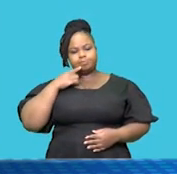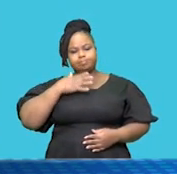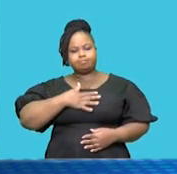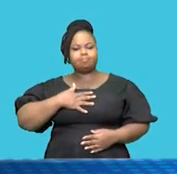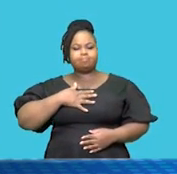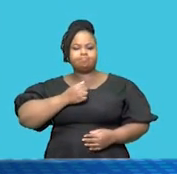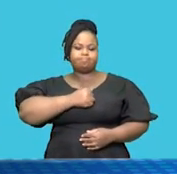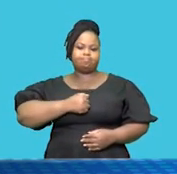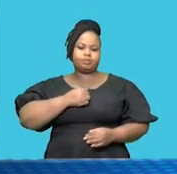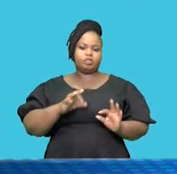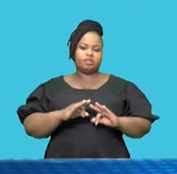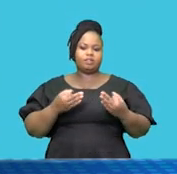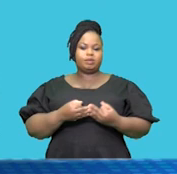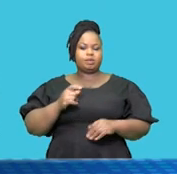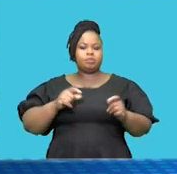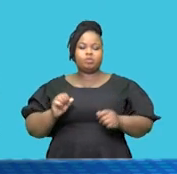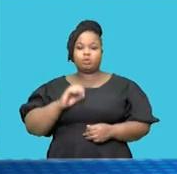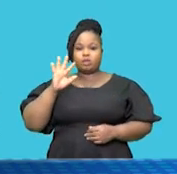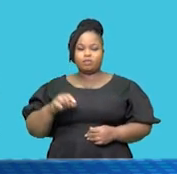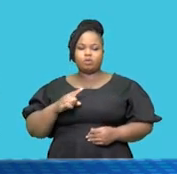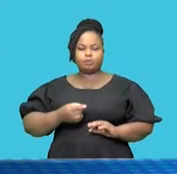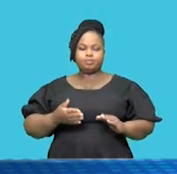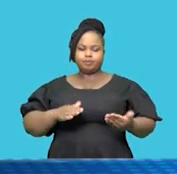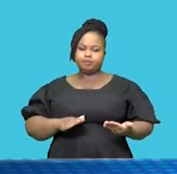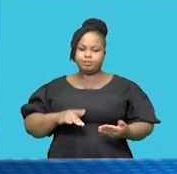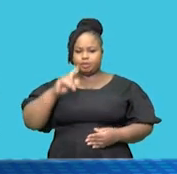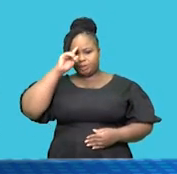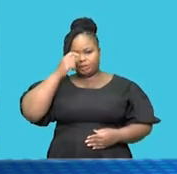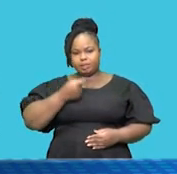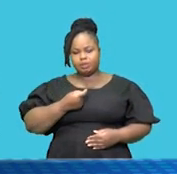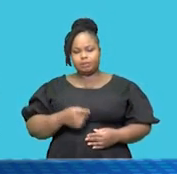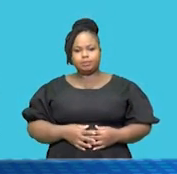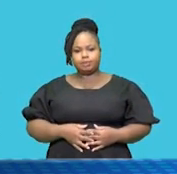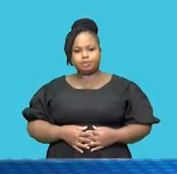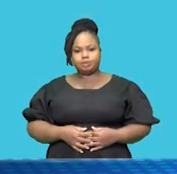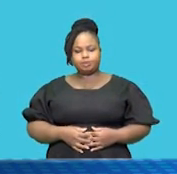to the family and the people of South Africa for the loss of this great son of Africa.